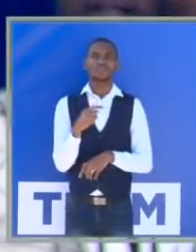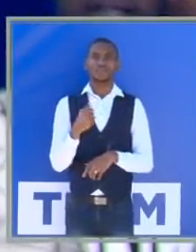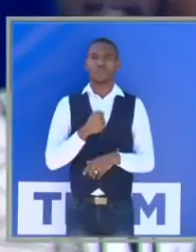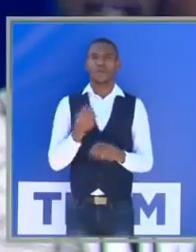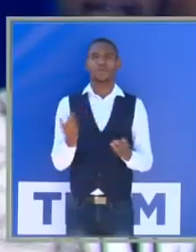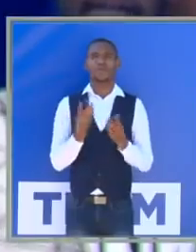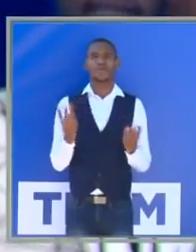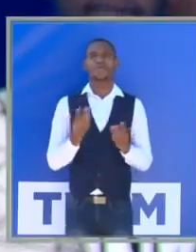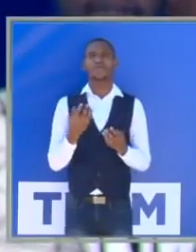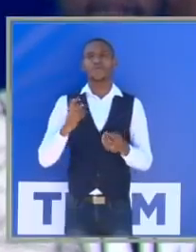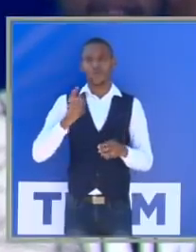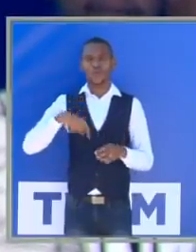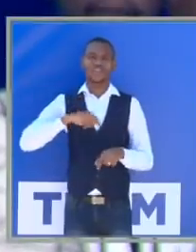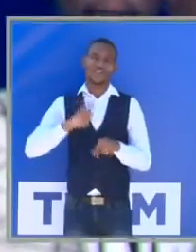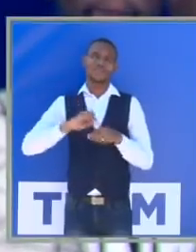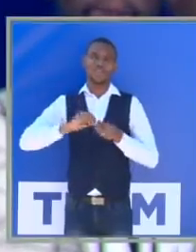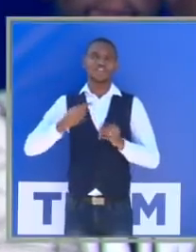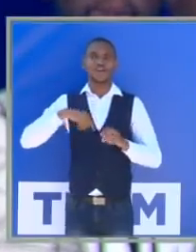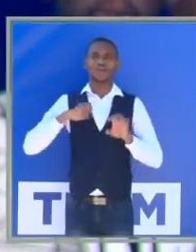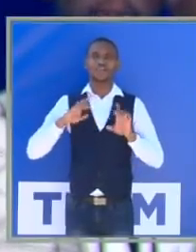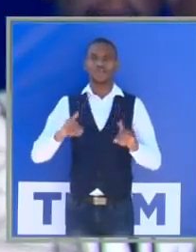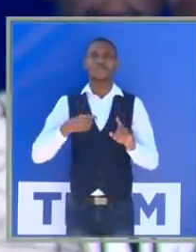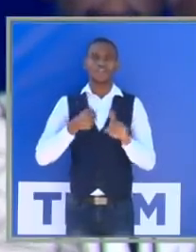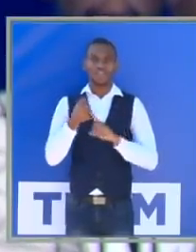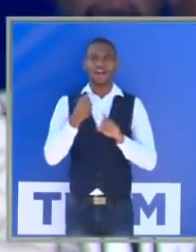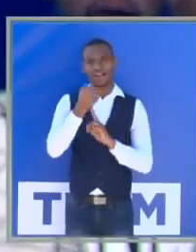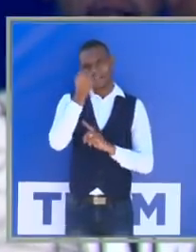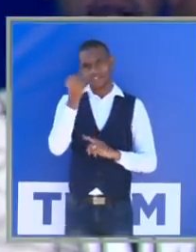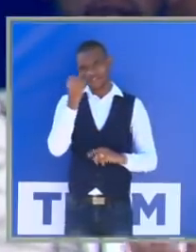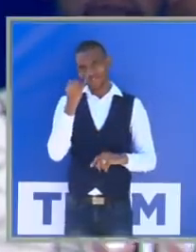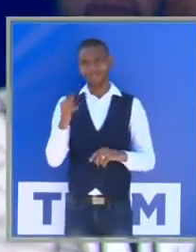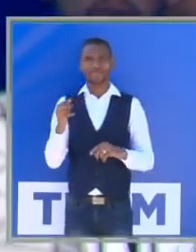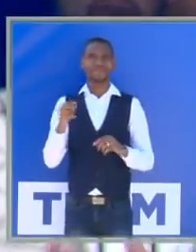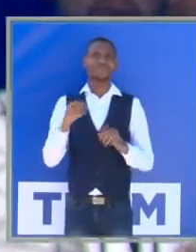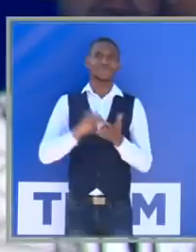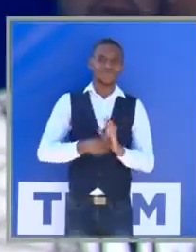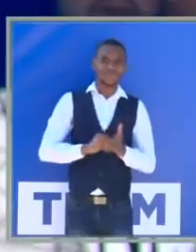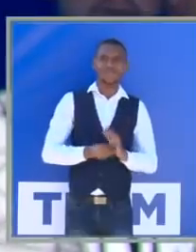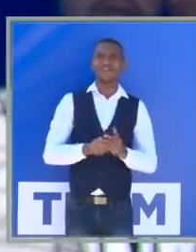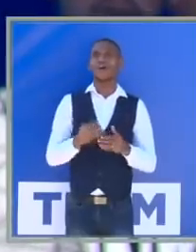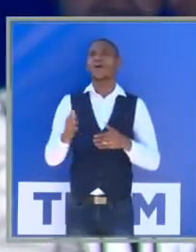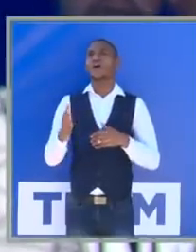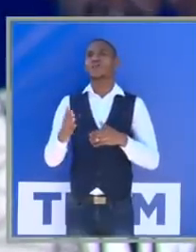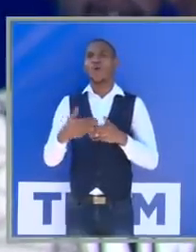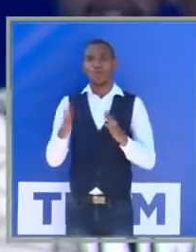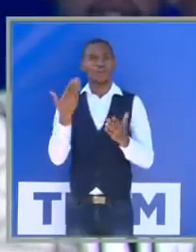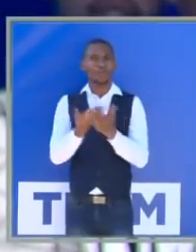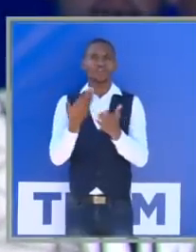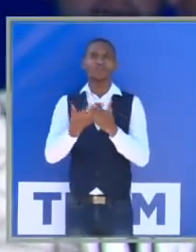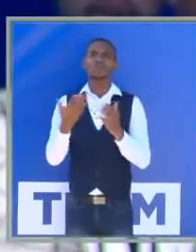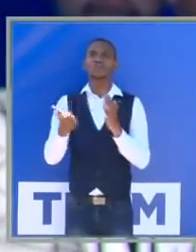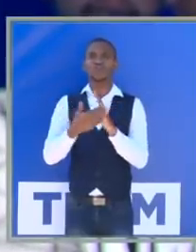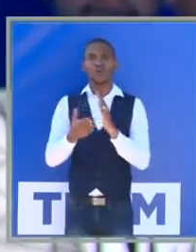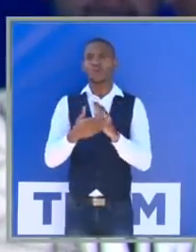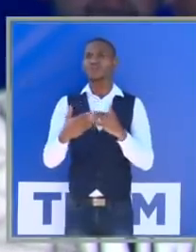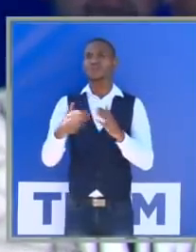It means we got to fix our education. We got to fight drugs. We got to fight gangs. We got to open every possible door for them. And I want to tell you, we